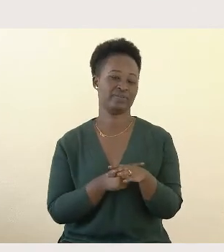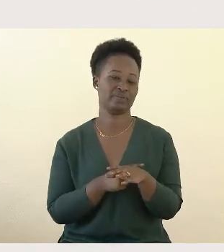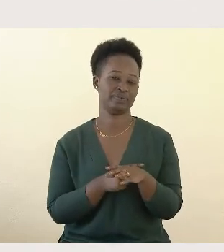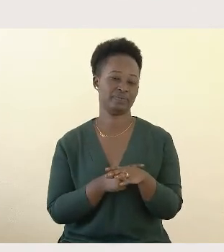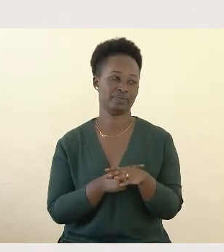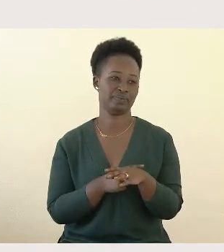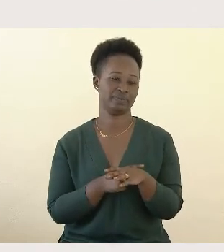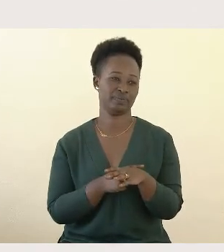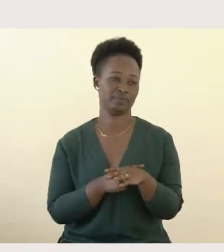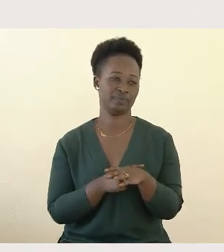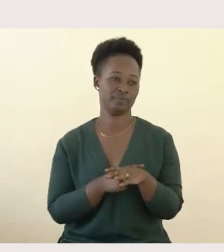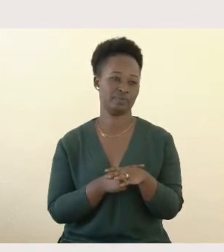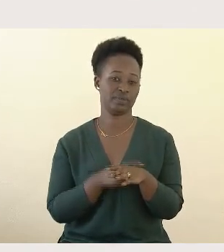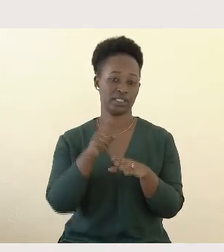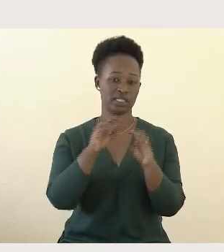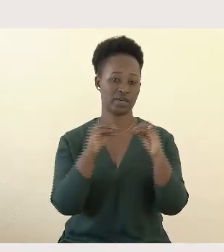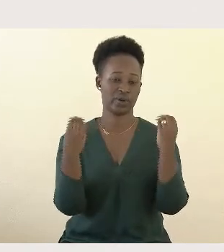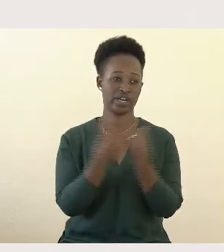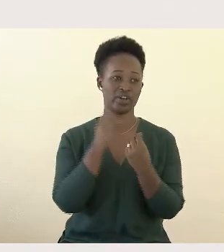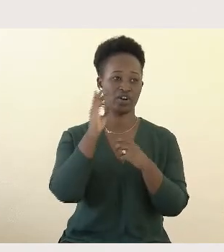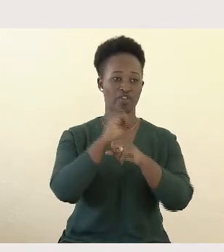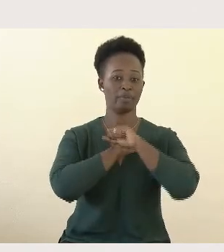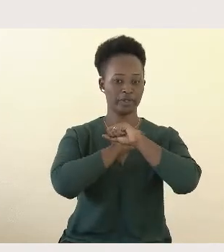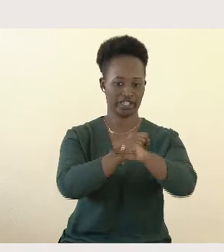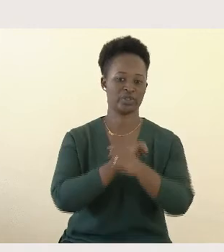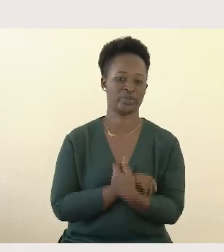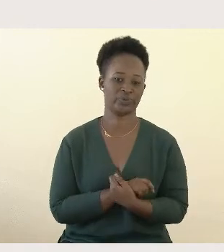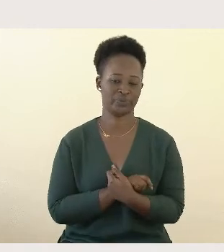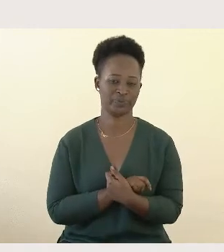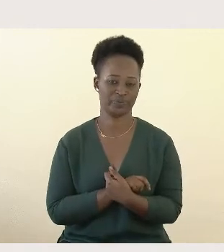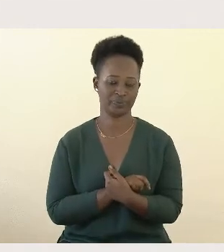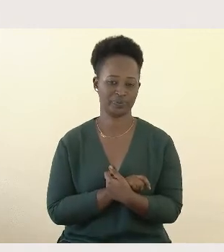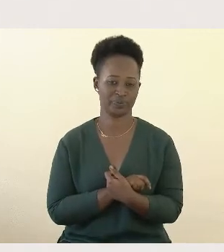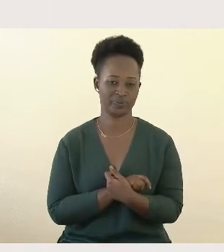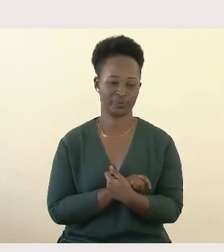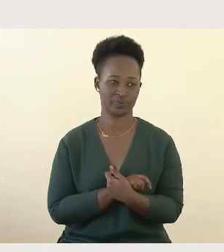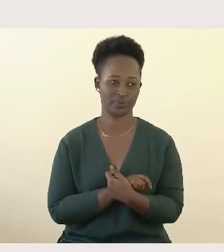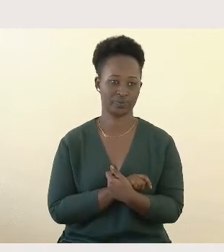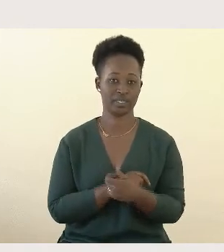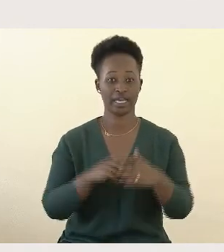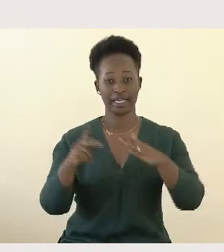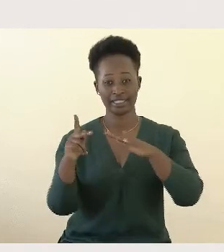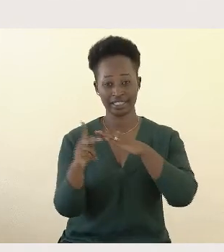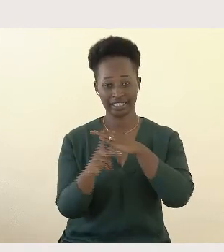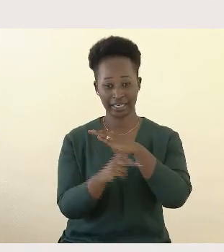skin is an organ of protection. All right, is an organ of protection. The